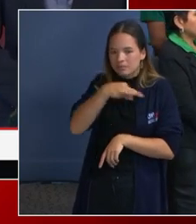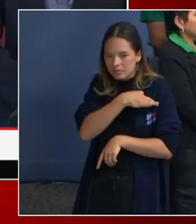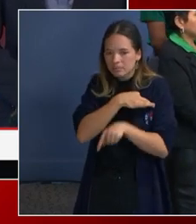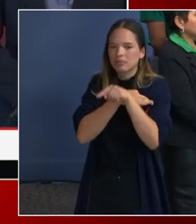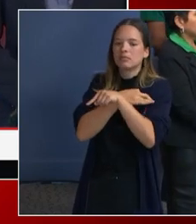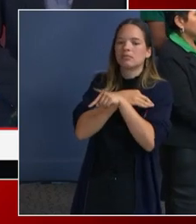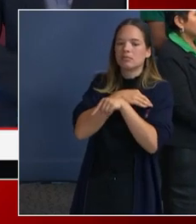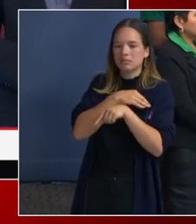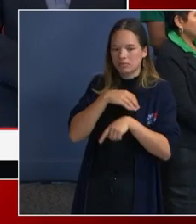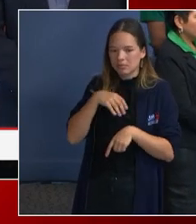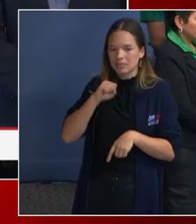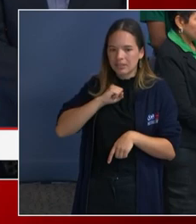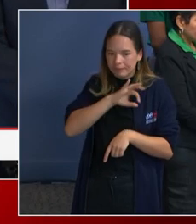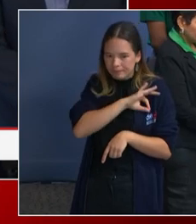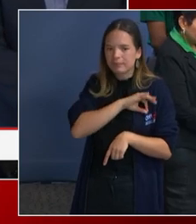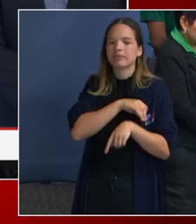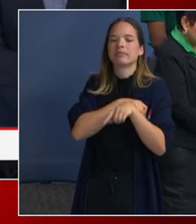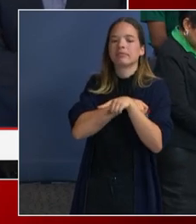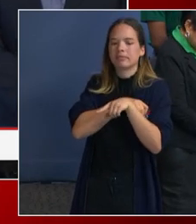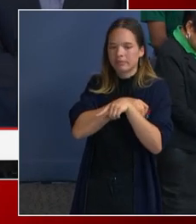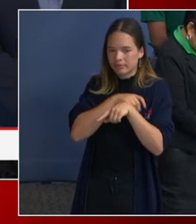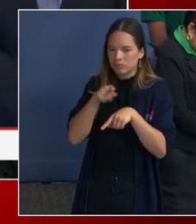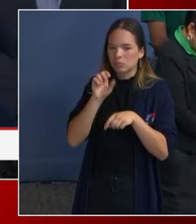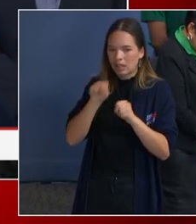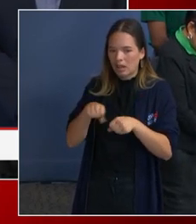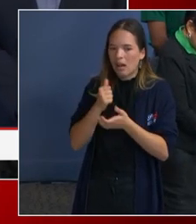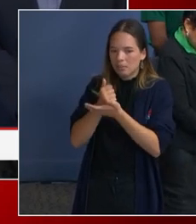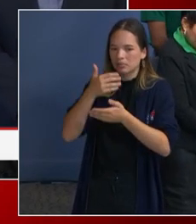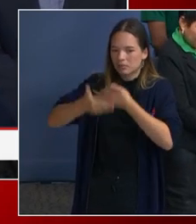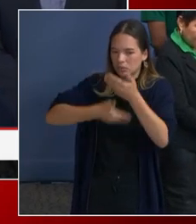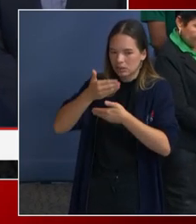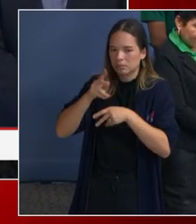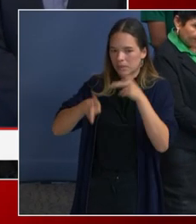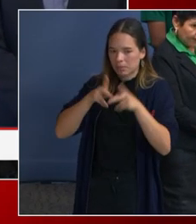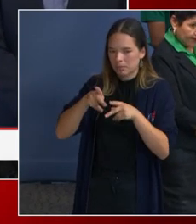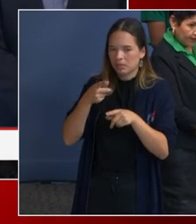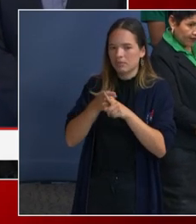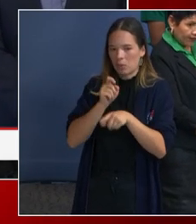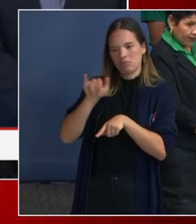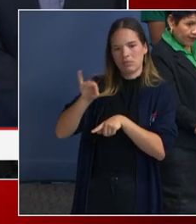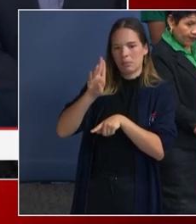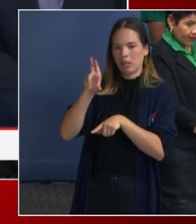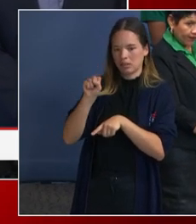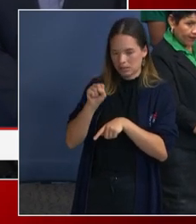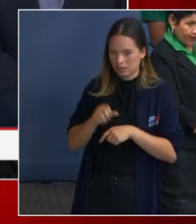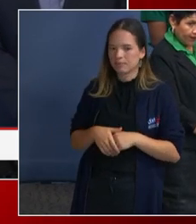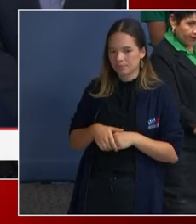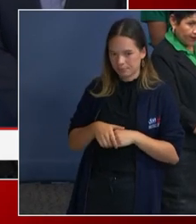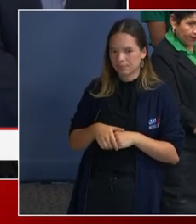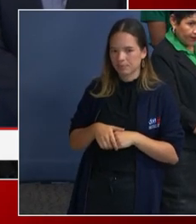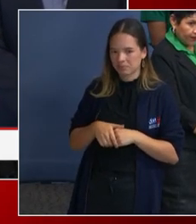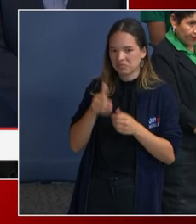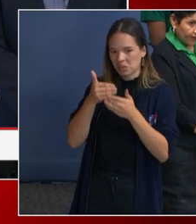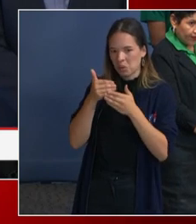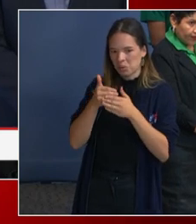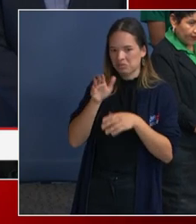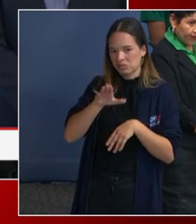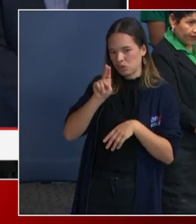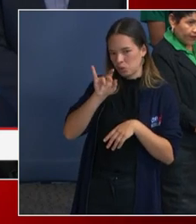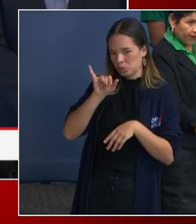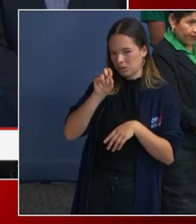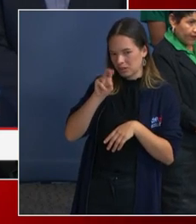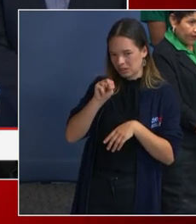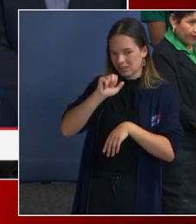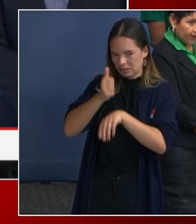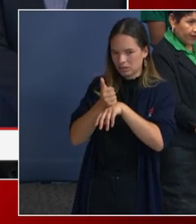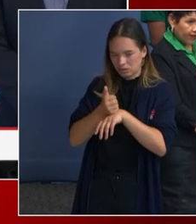processing of people coming from buses at Union Station or close to Union Station. Right, so what's that going to look like? Is that going to be something